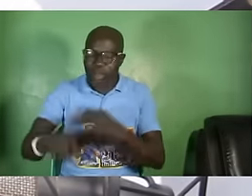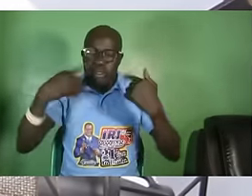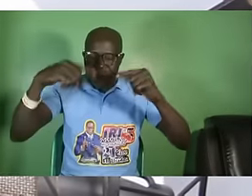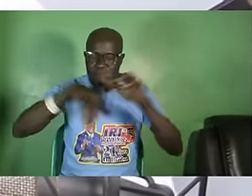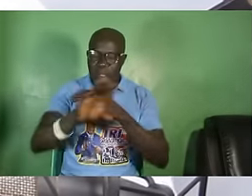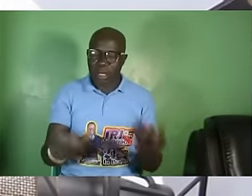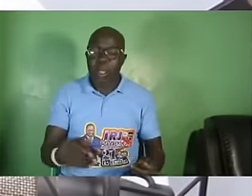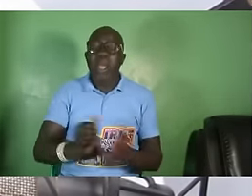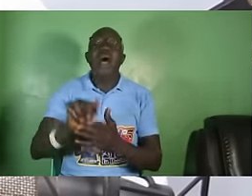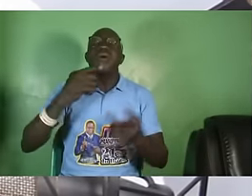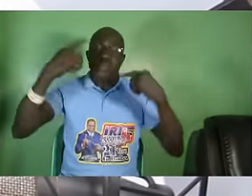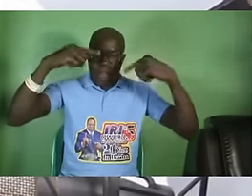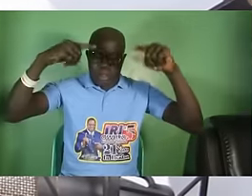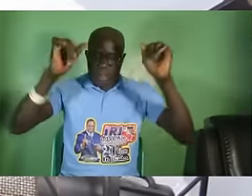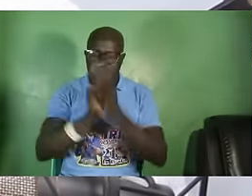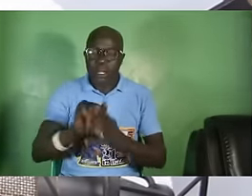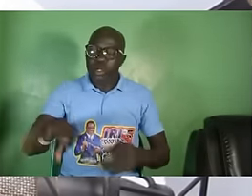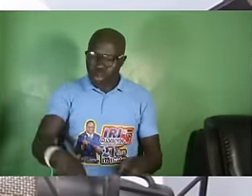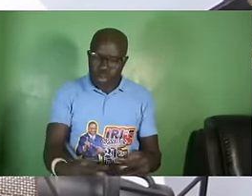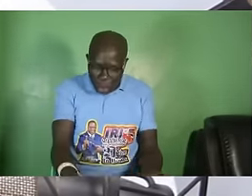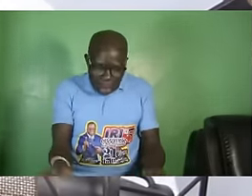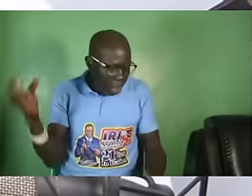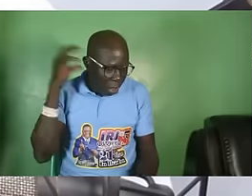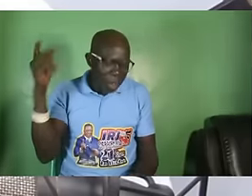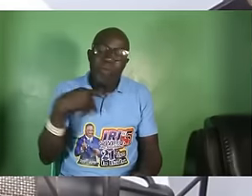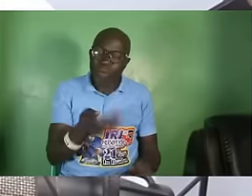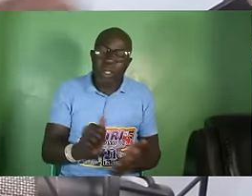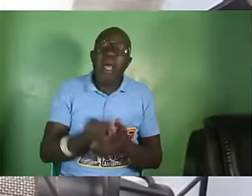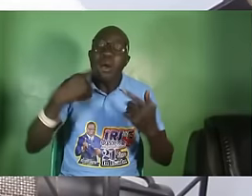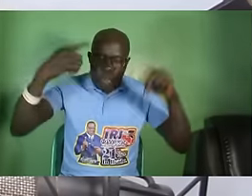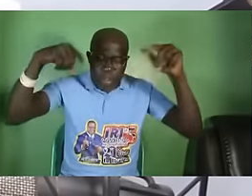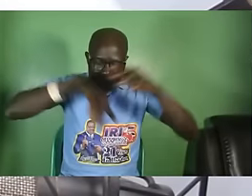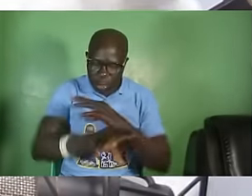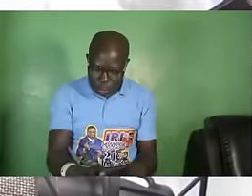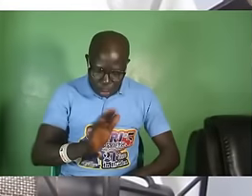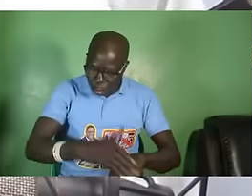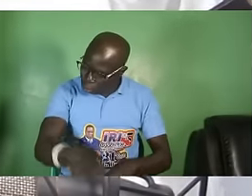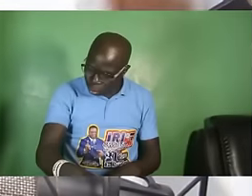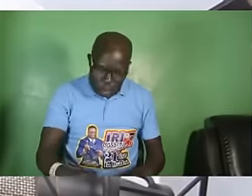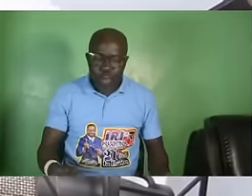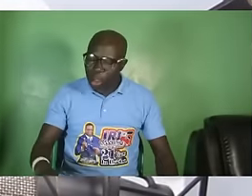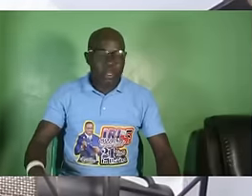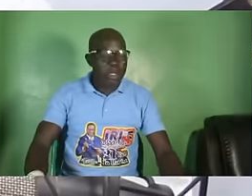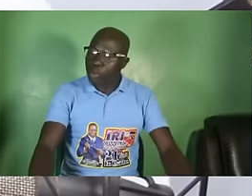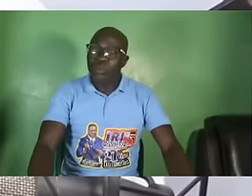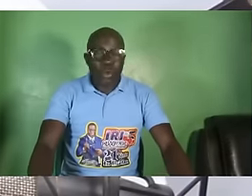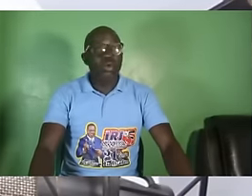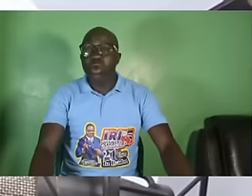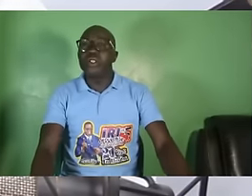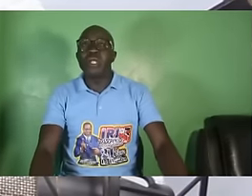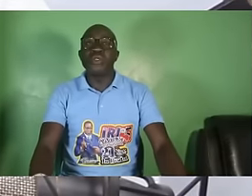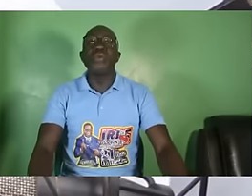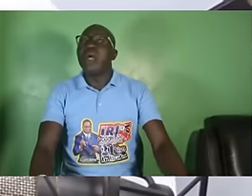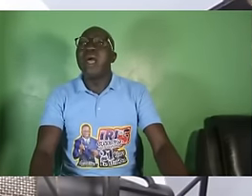will prosper in the land of the living. I will prosper. You want the bottom. You have said the word of God. Oh, yeah. Wow. Oh, God, yes.